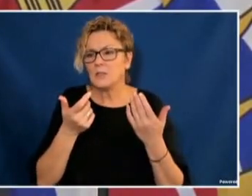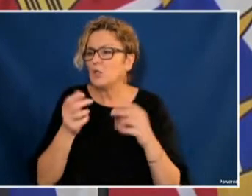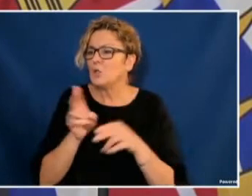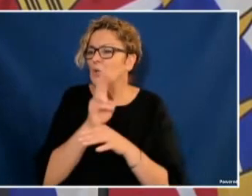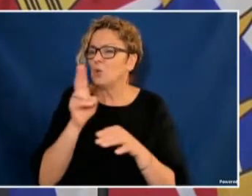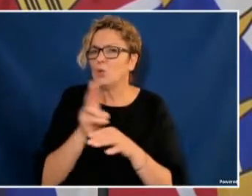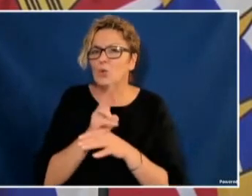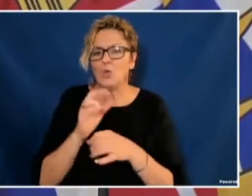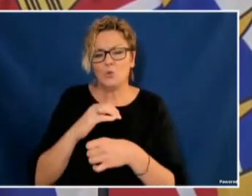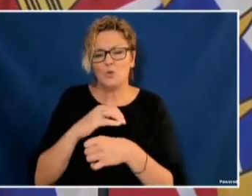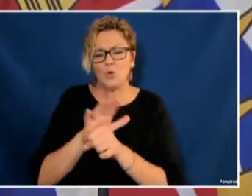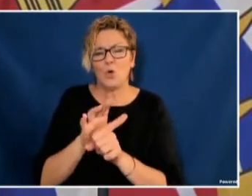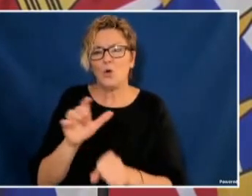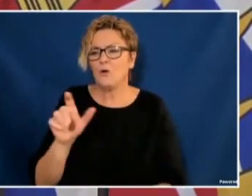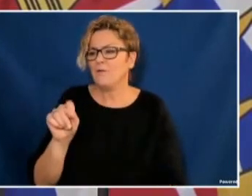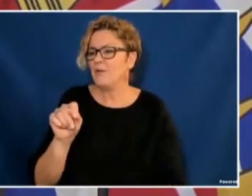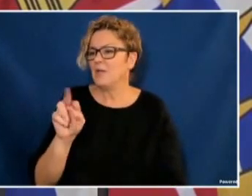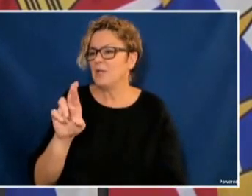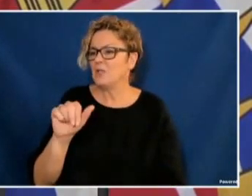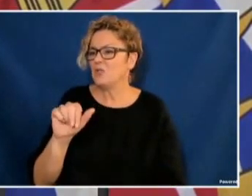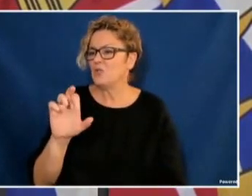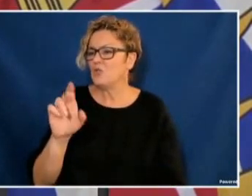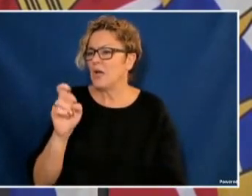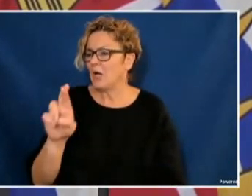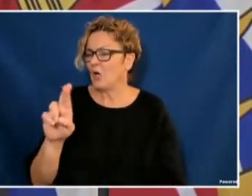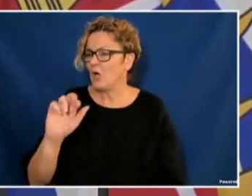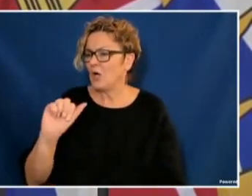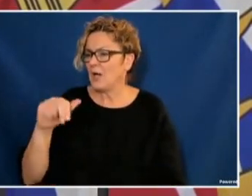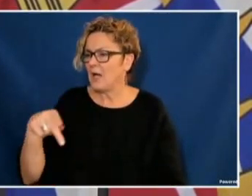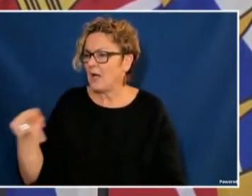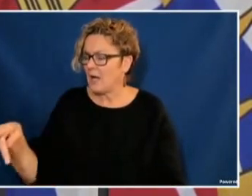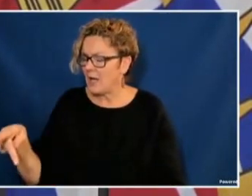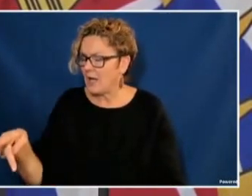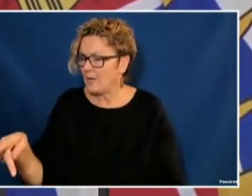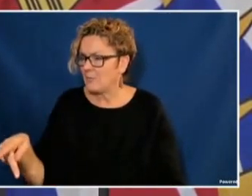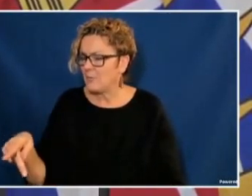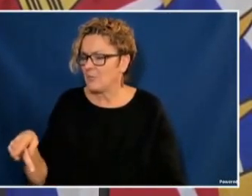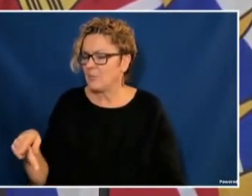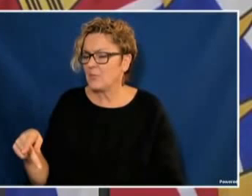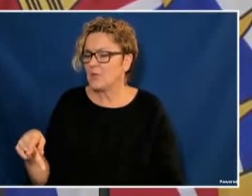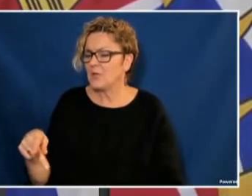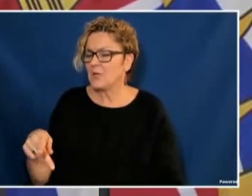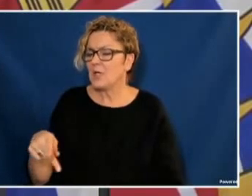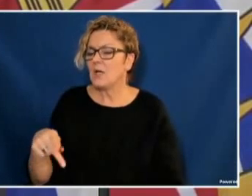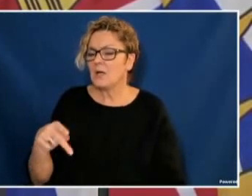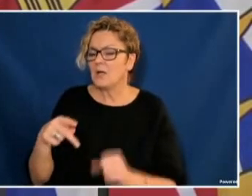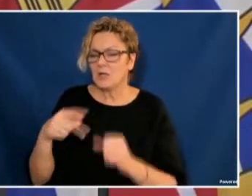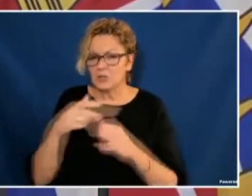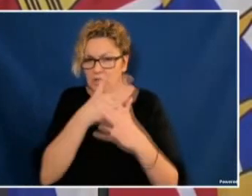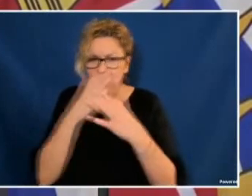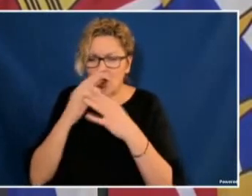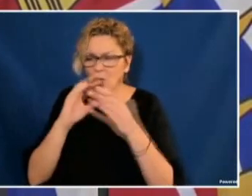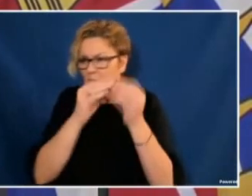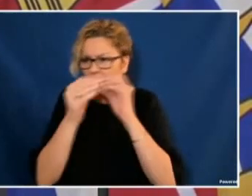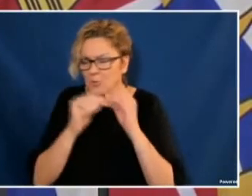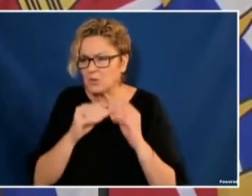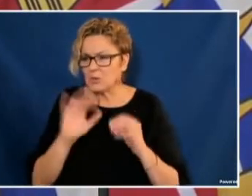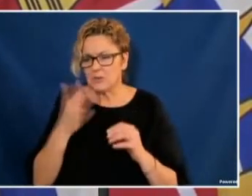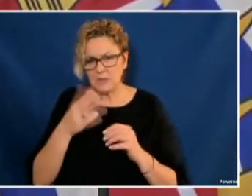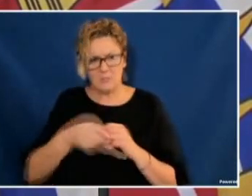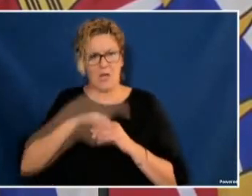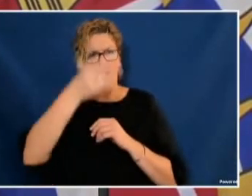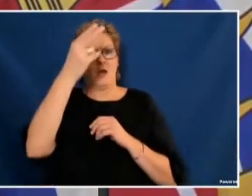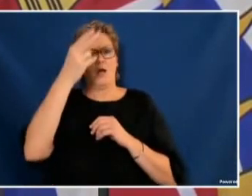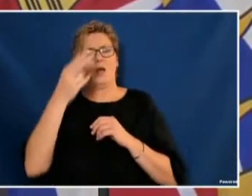spreading rapidly and causing so much suffering? And there's no right answer to this. There's